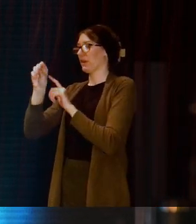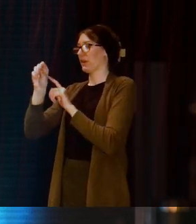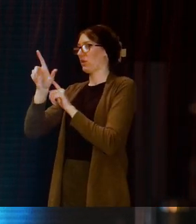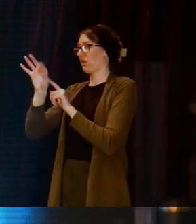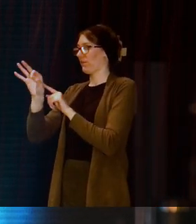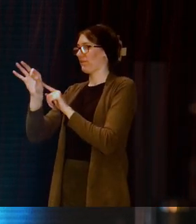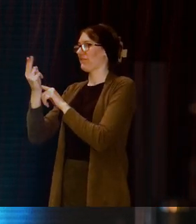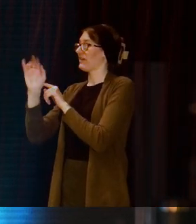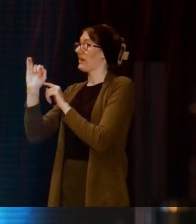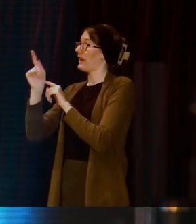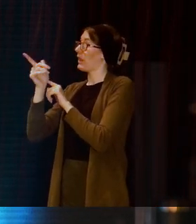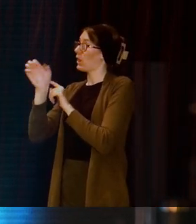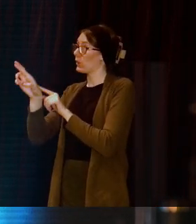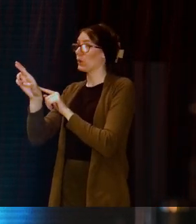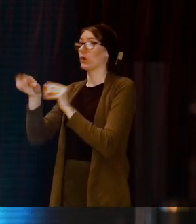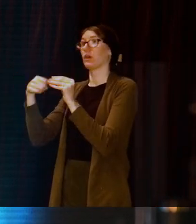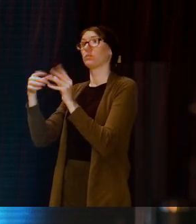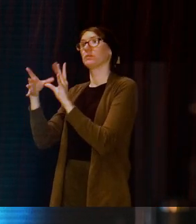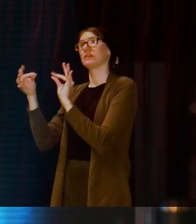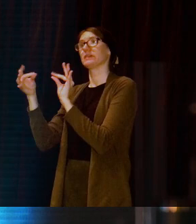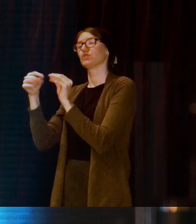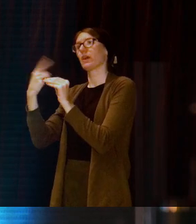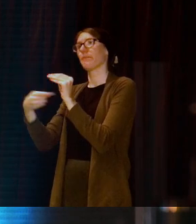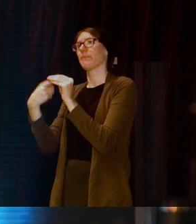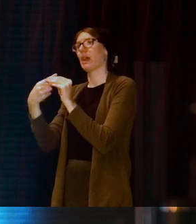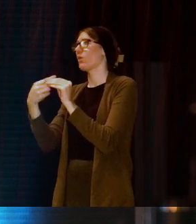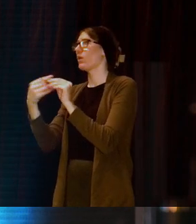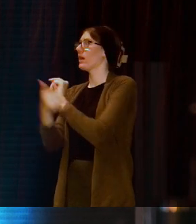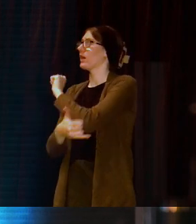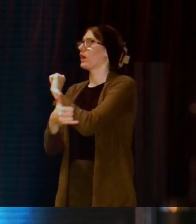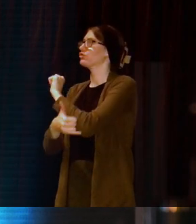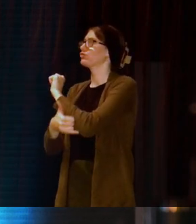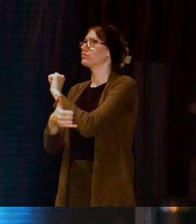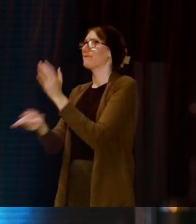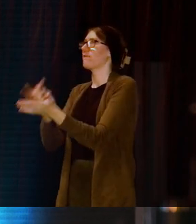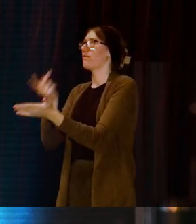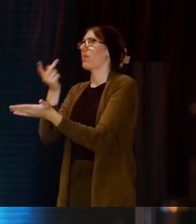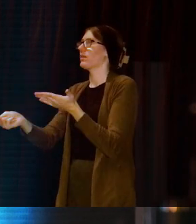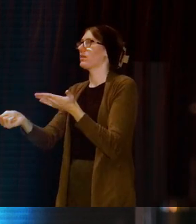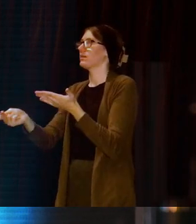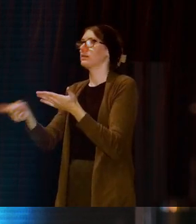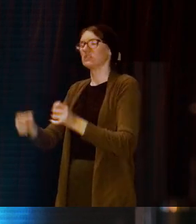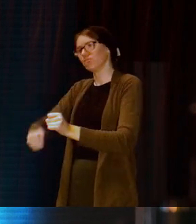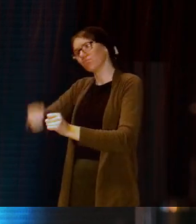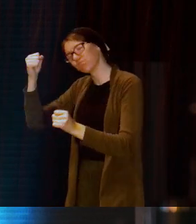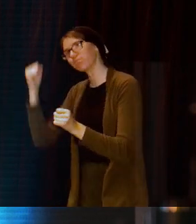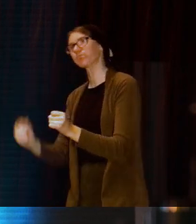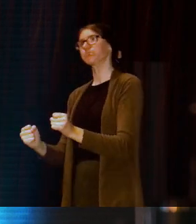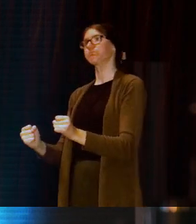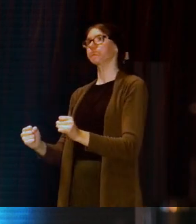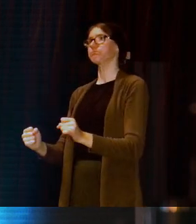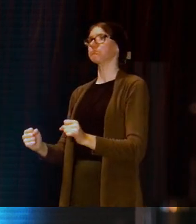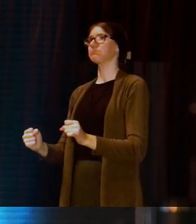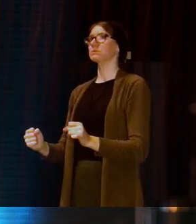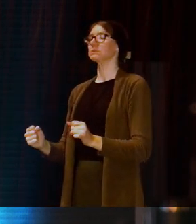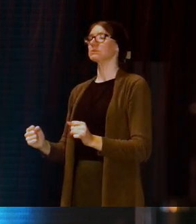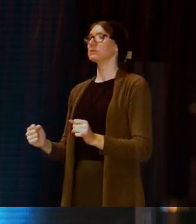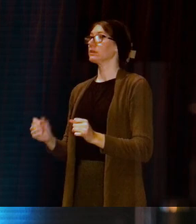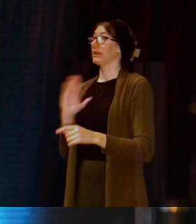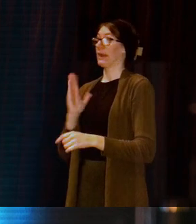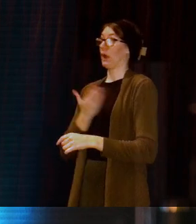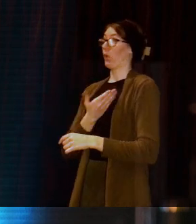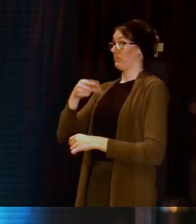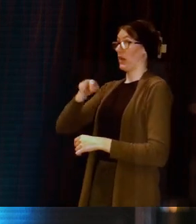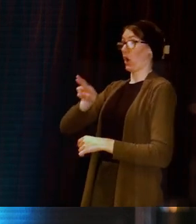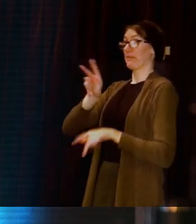when he received word of a particular country falling or collapsing. And he stomps his foot on the ground. And our